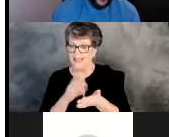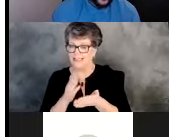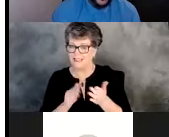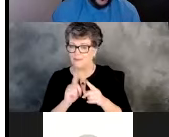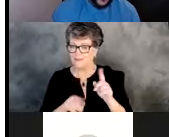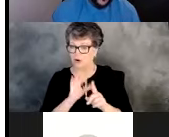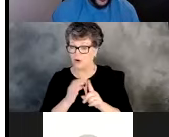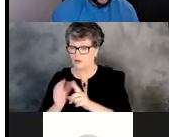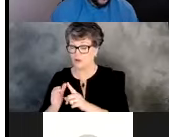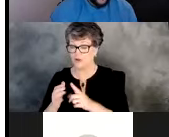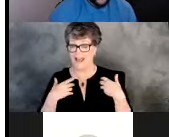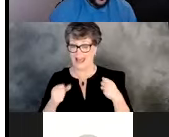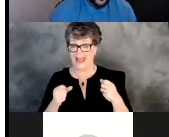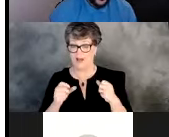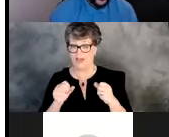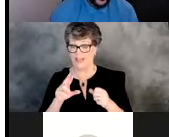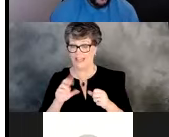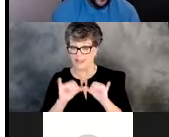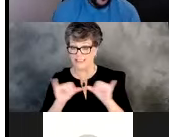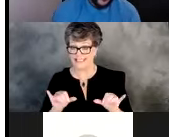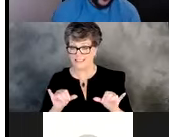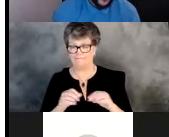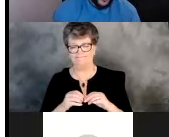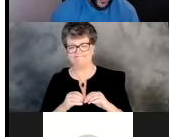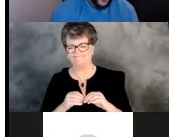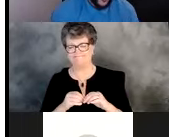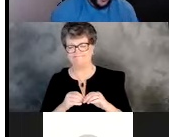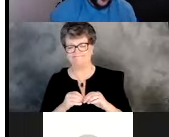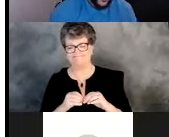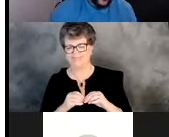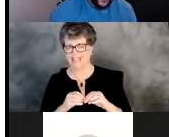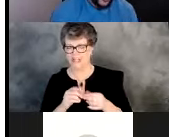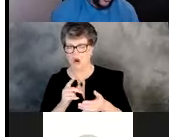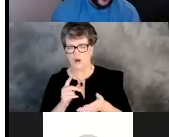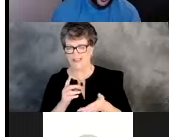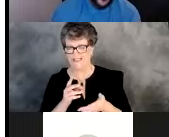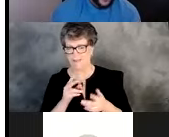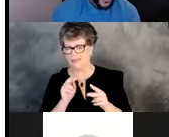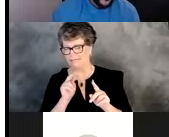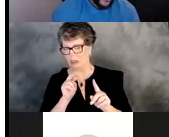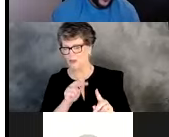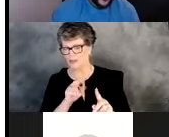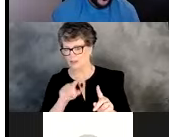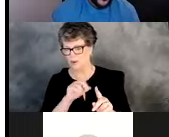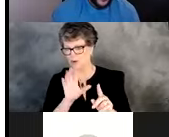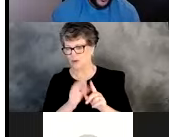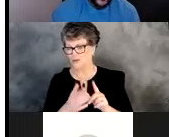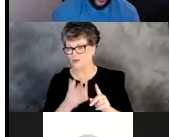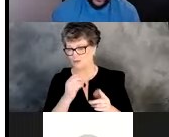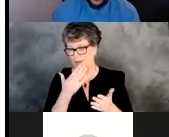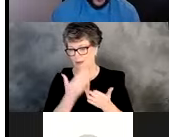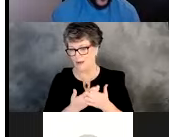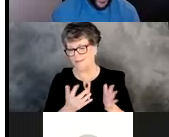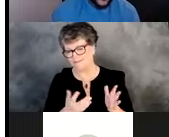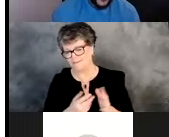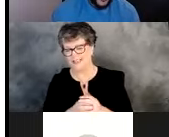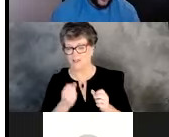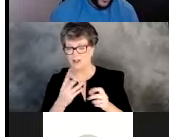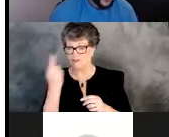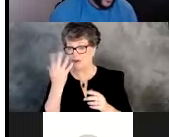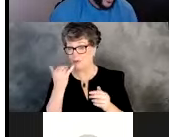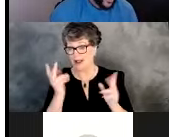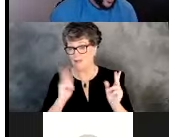know, the healthcare system itself hasn't always treated people from diverse backgrounds very well. And there's lots of reasons where people may